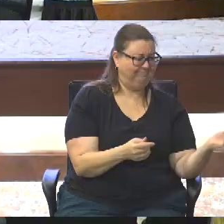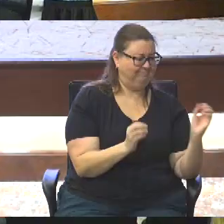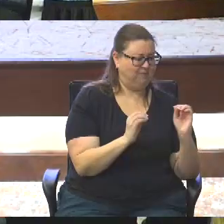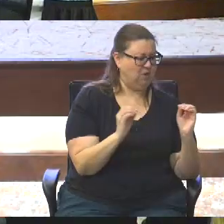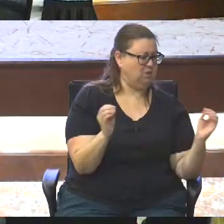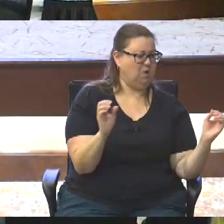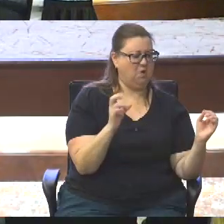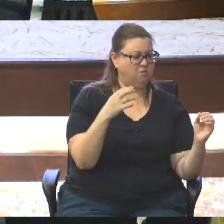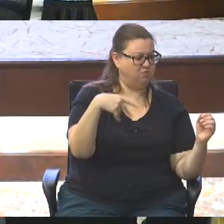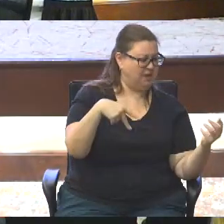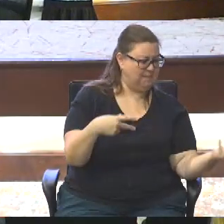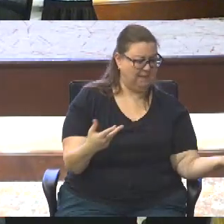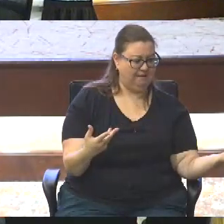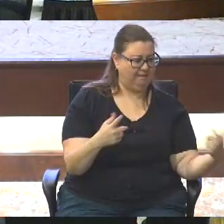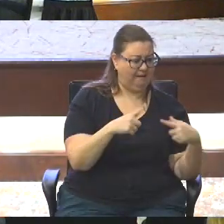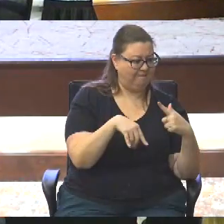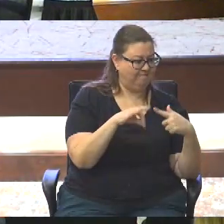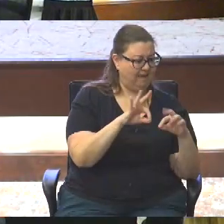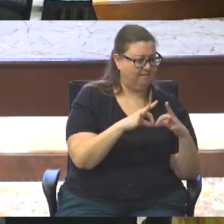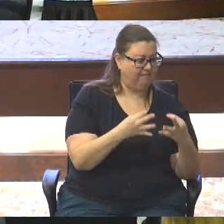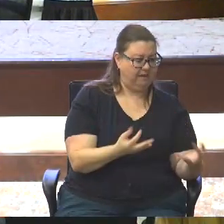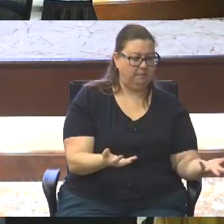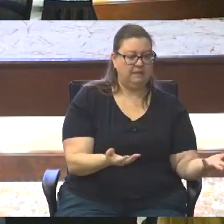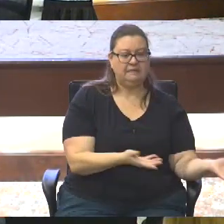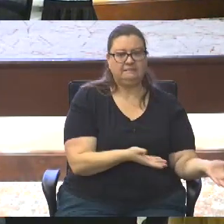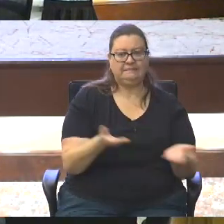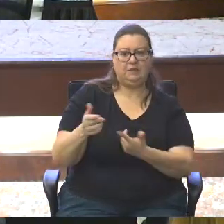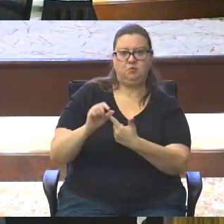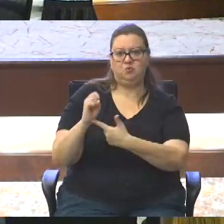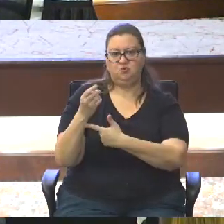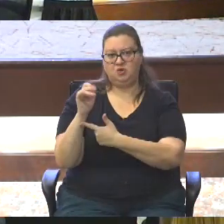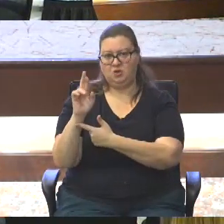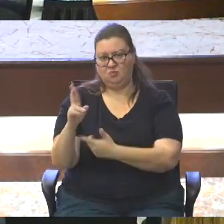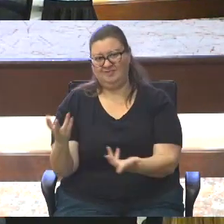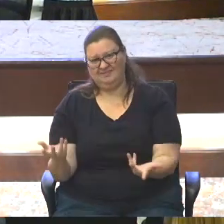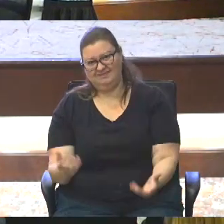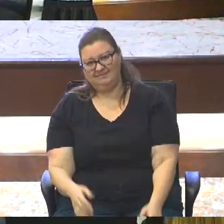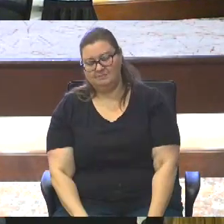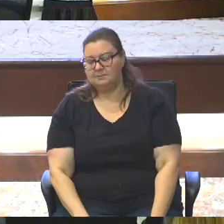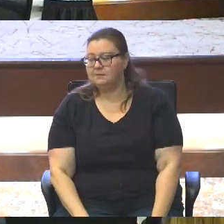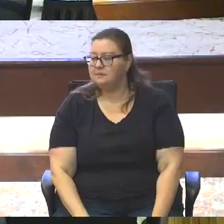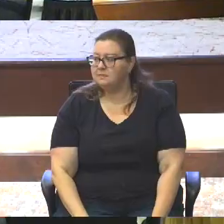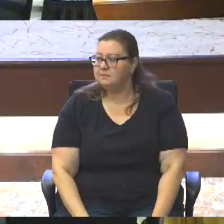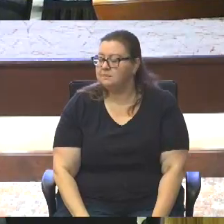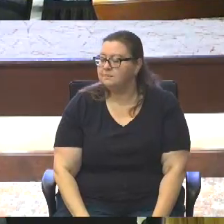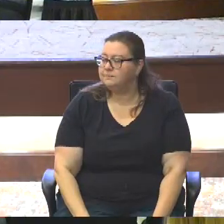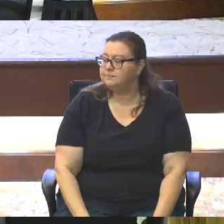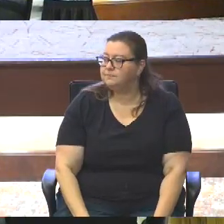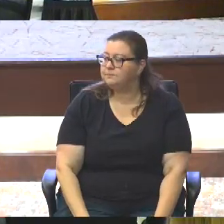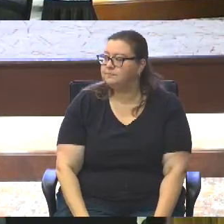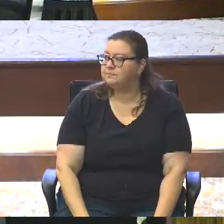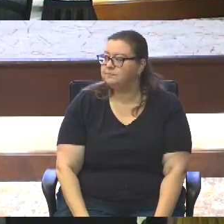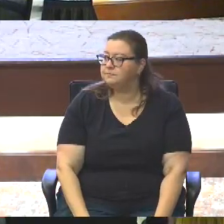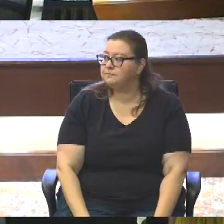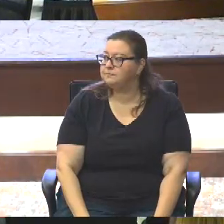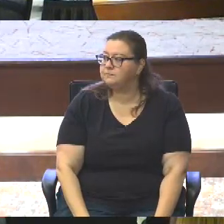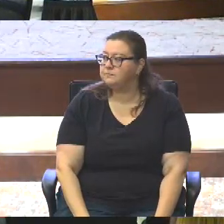crucial to keep them from having to go then to the shelter. So,